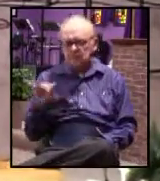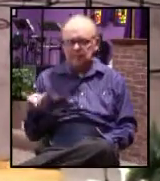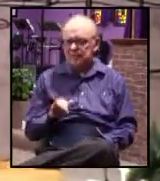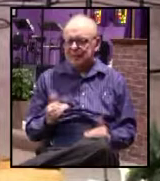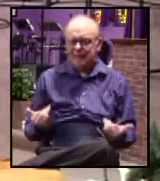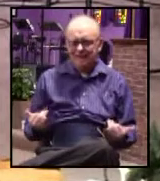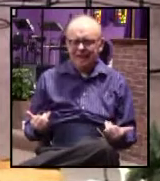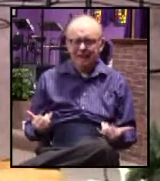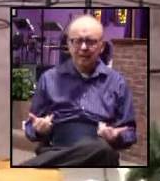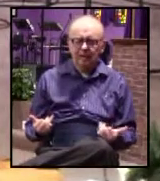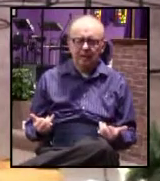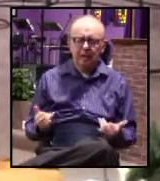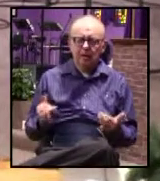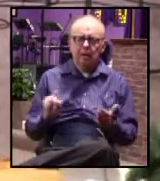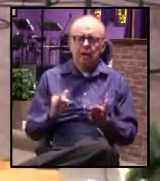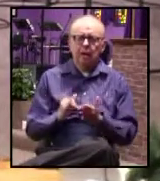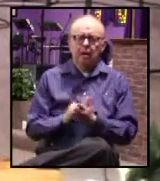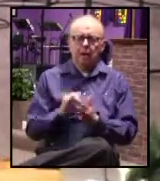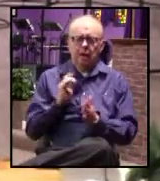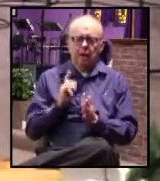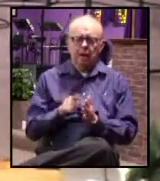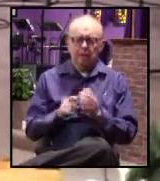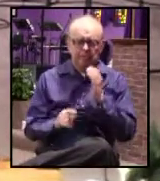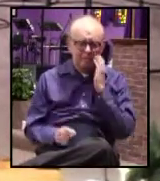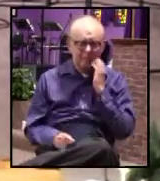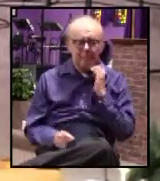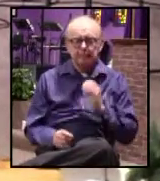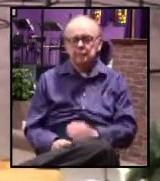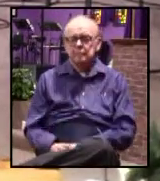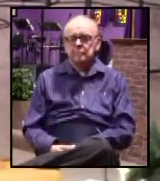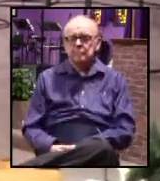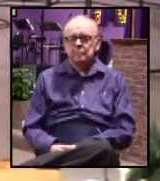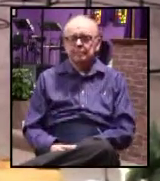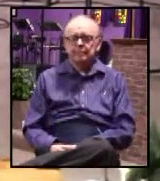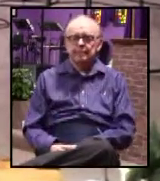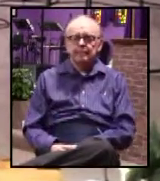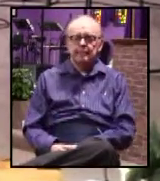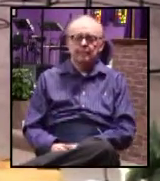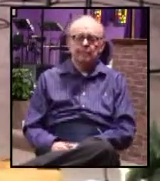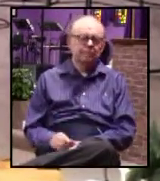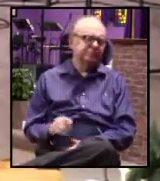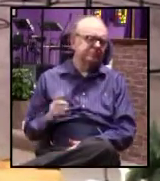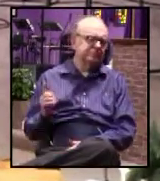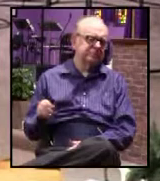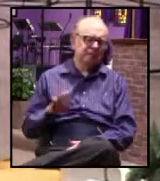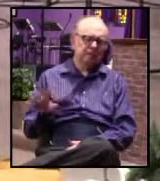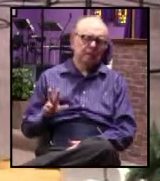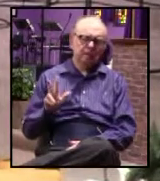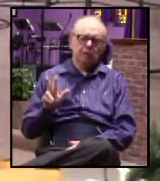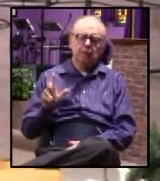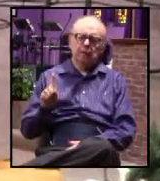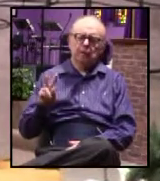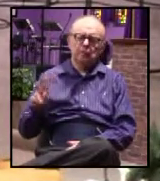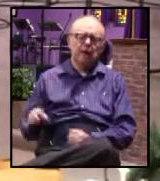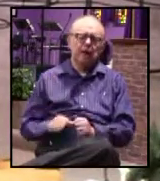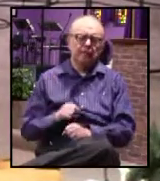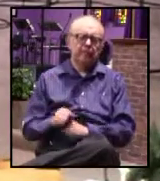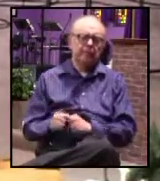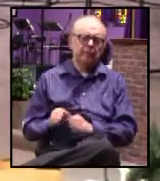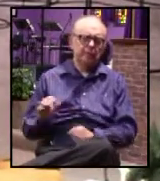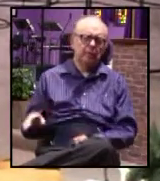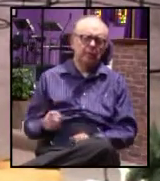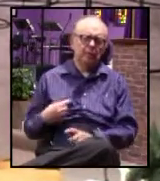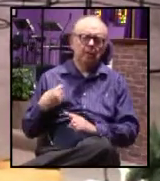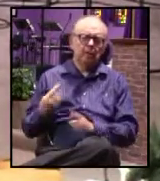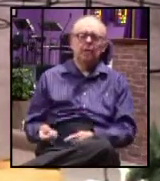this morning. So listen for just a minute, if you would, please. It's been about 3.5 years